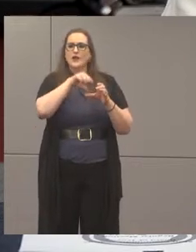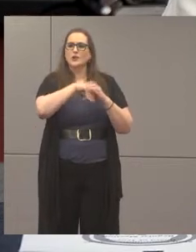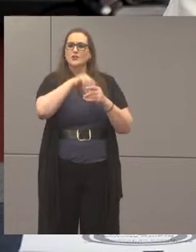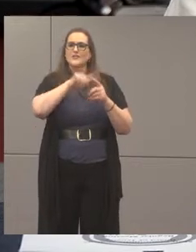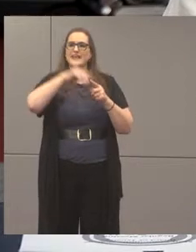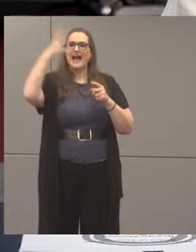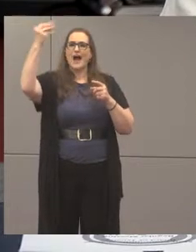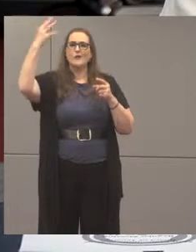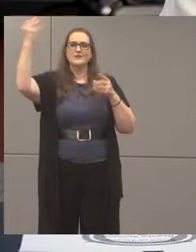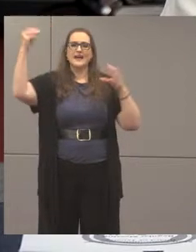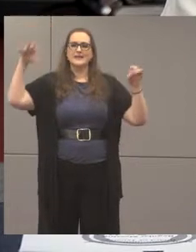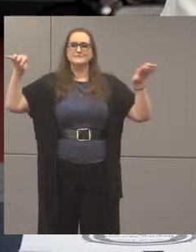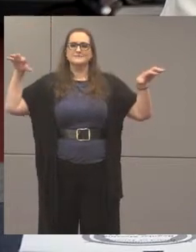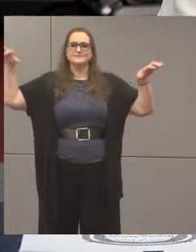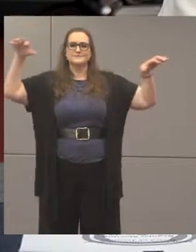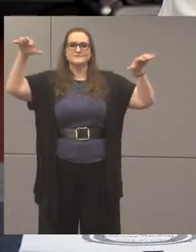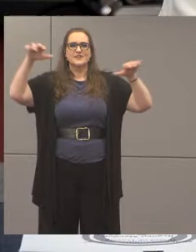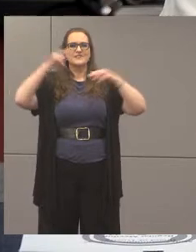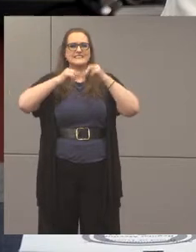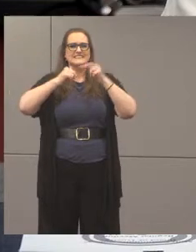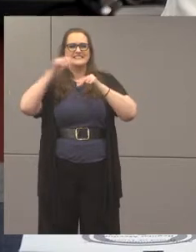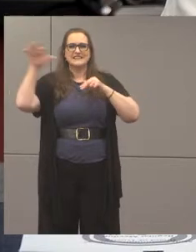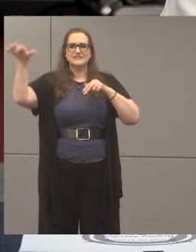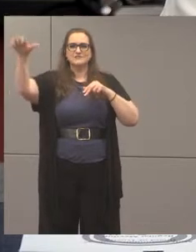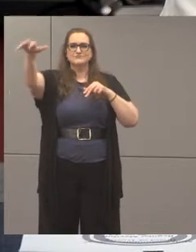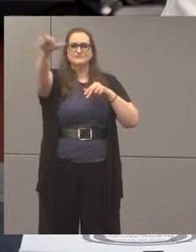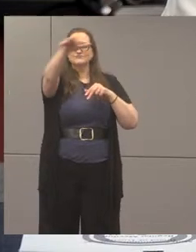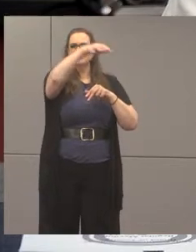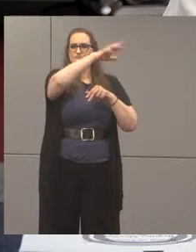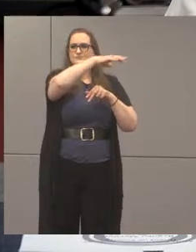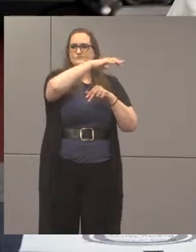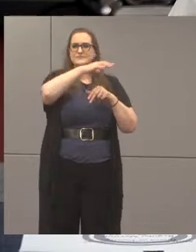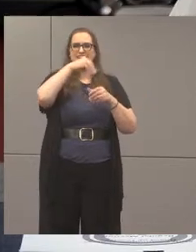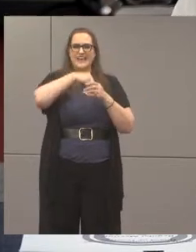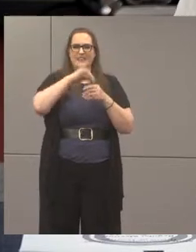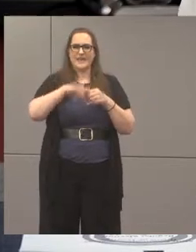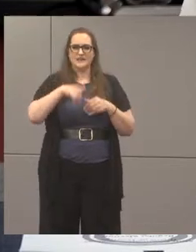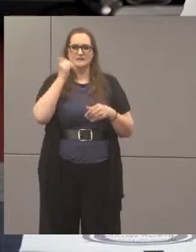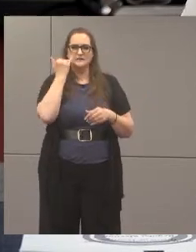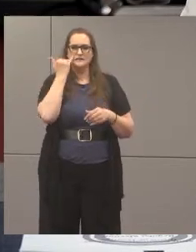facilities in that awareness as well.